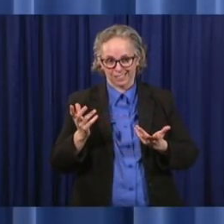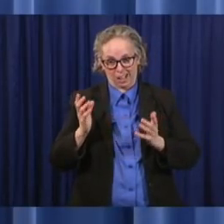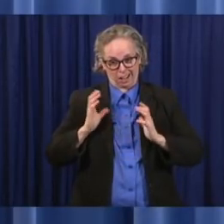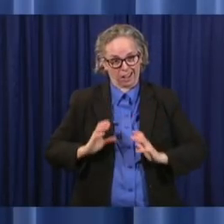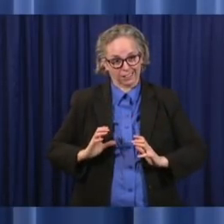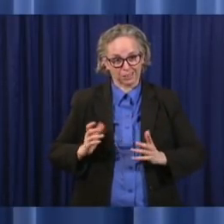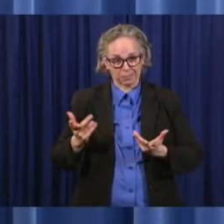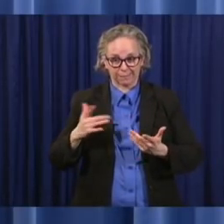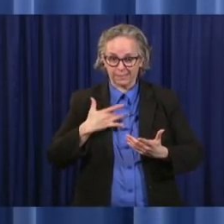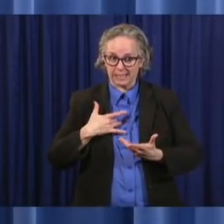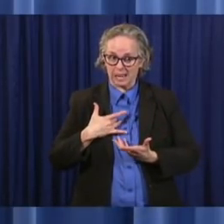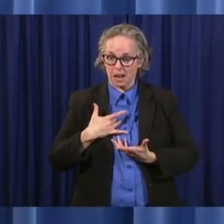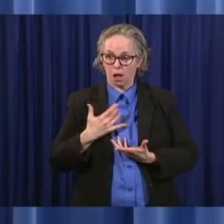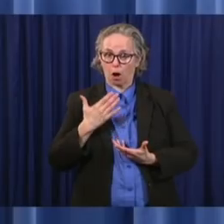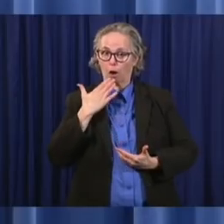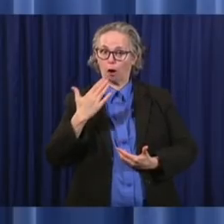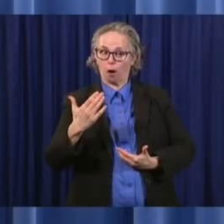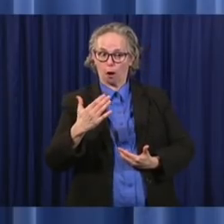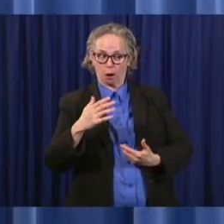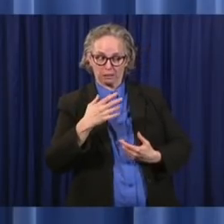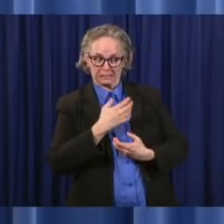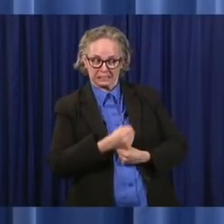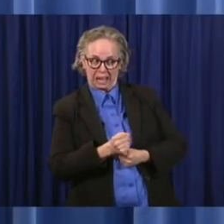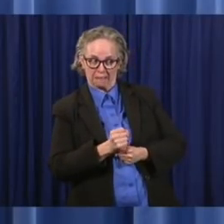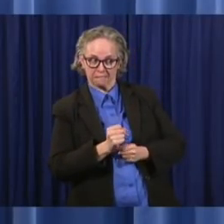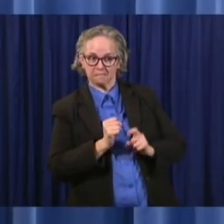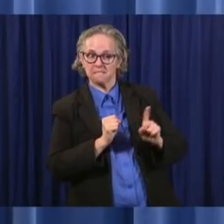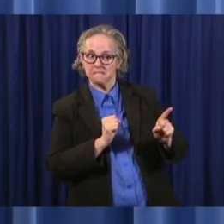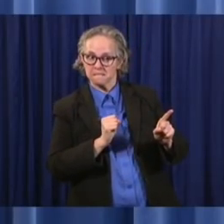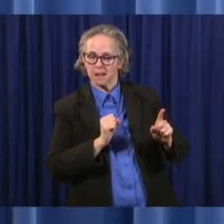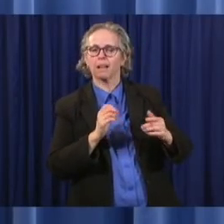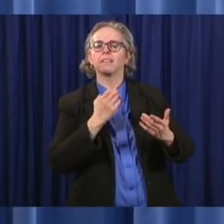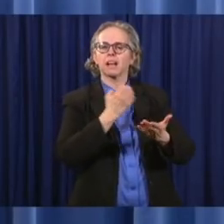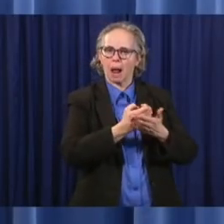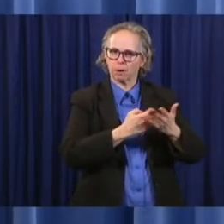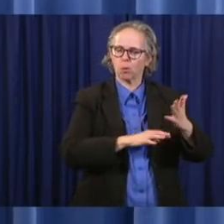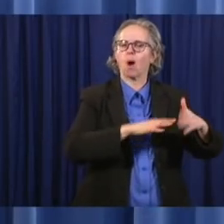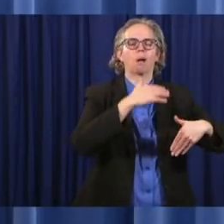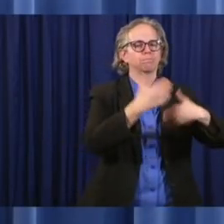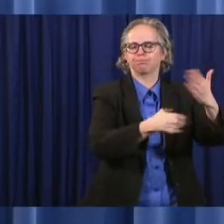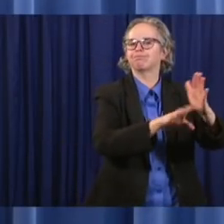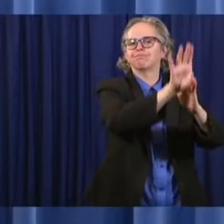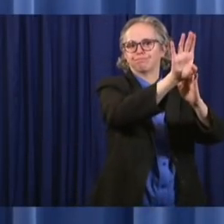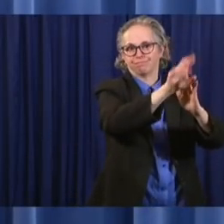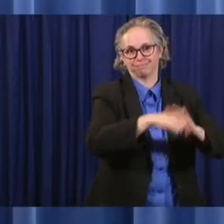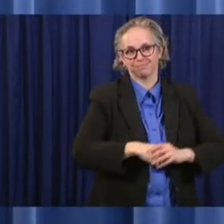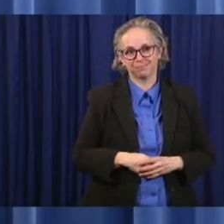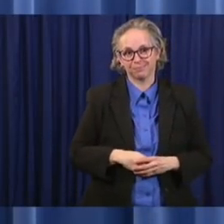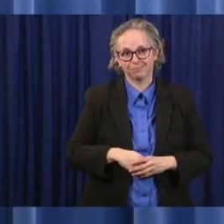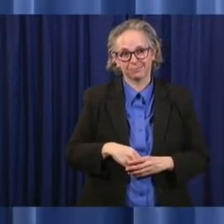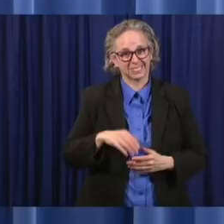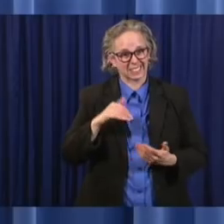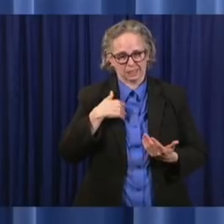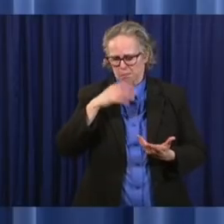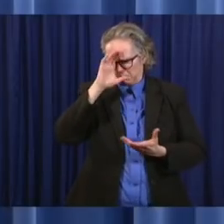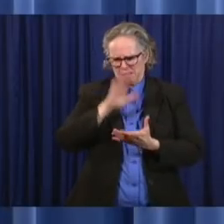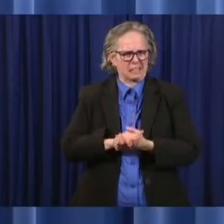about where we are, this economy will move forward. That's why I always have felt that we had to